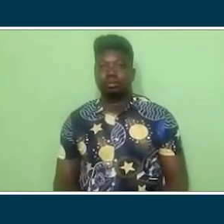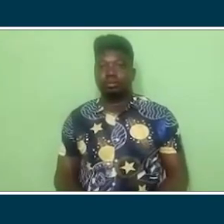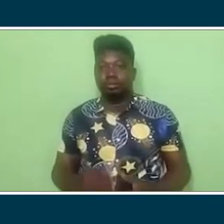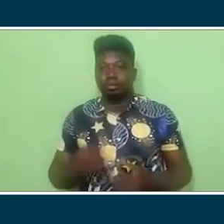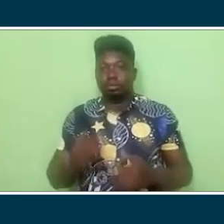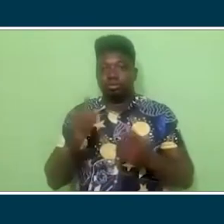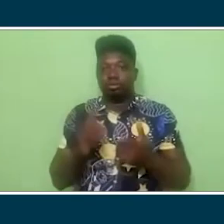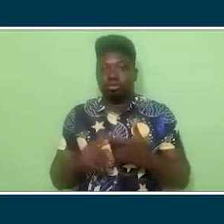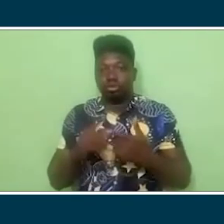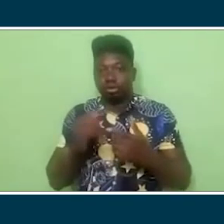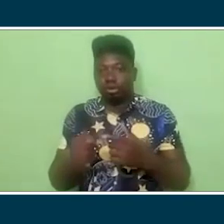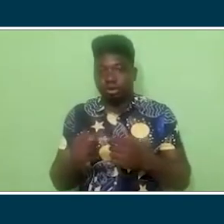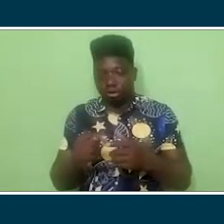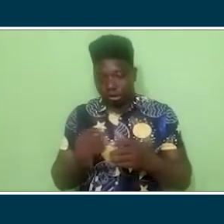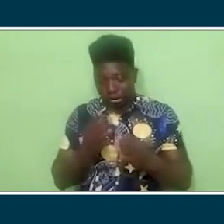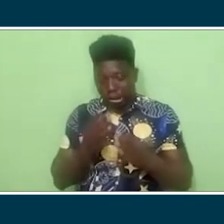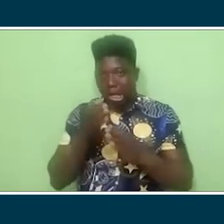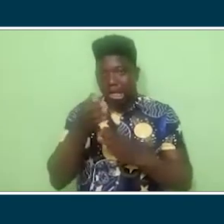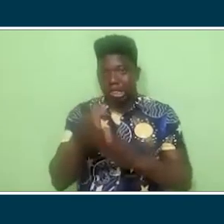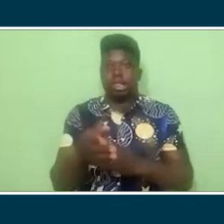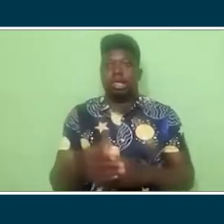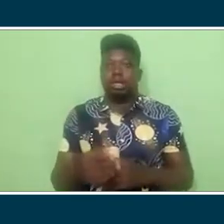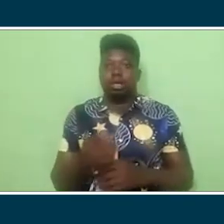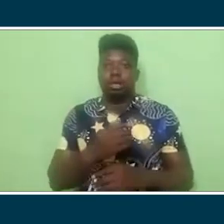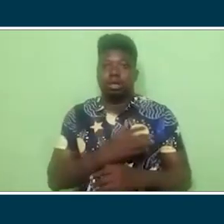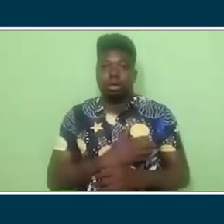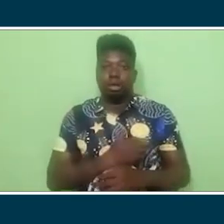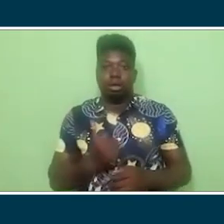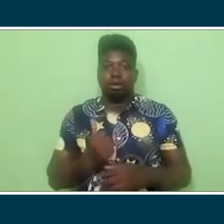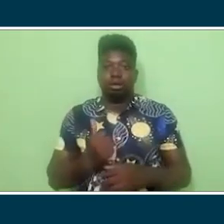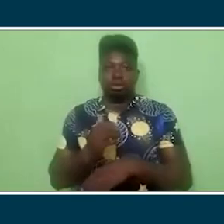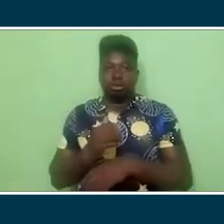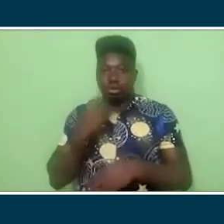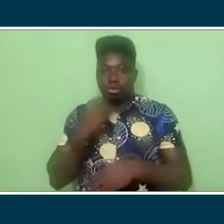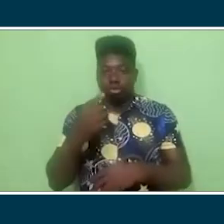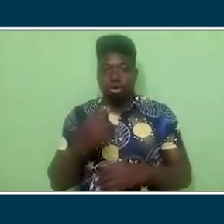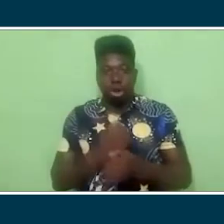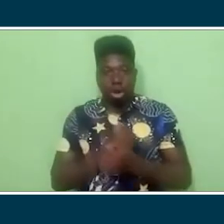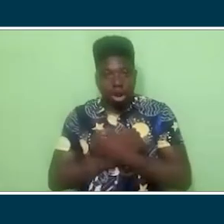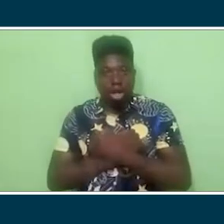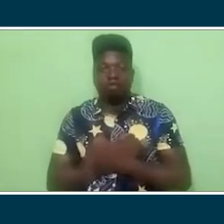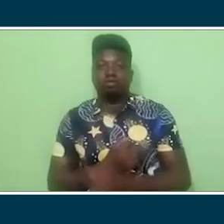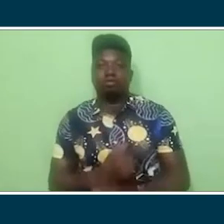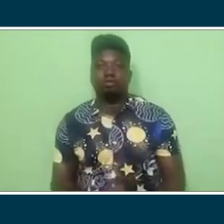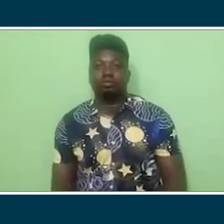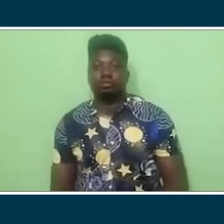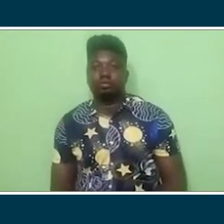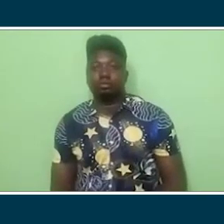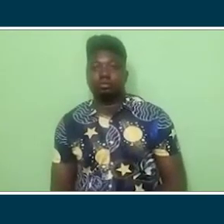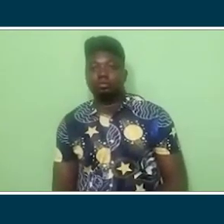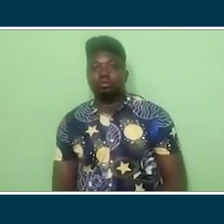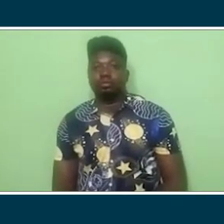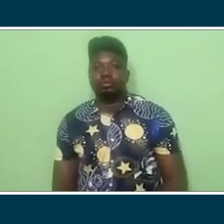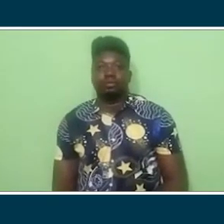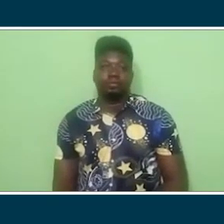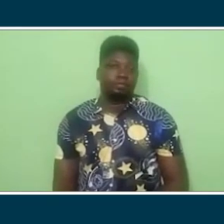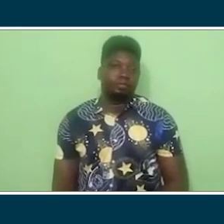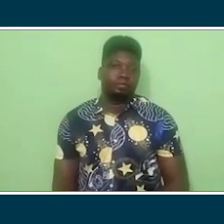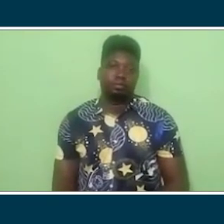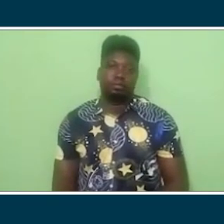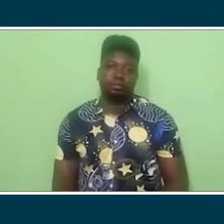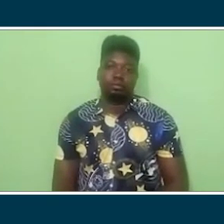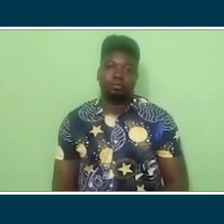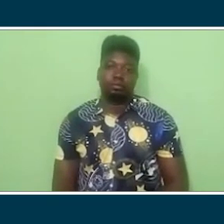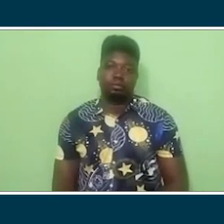misdirected into what we've been told love and protection and connection looks like. So